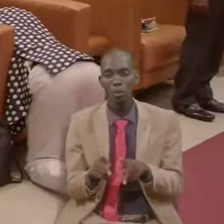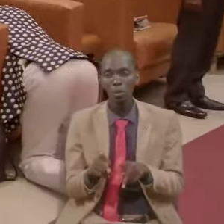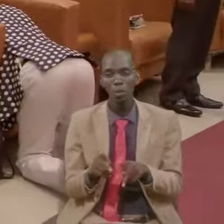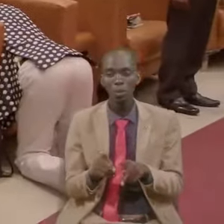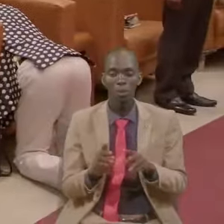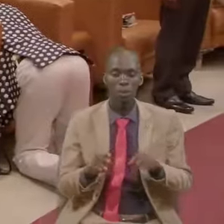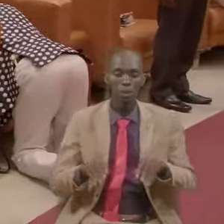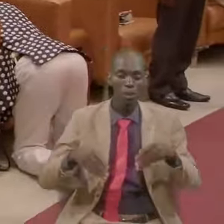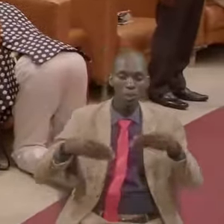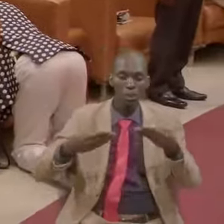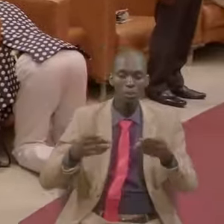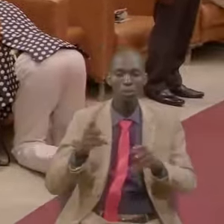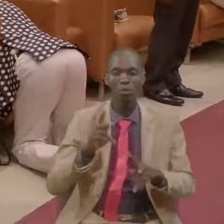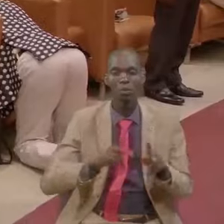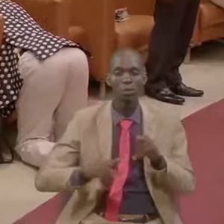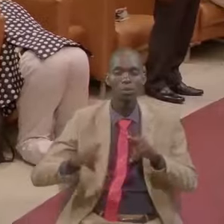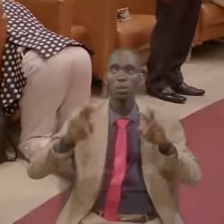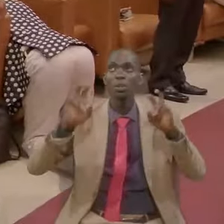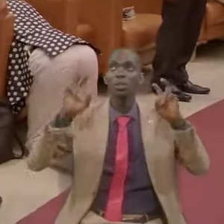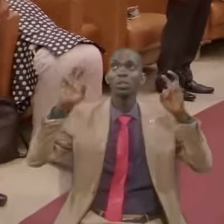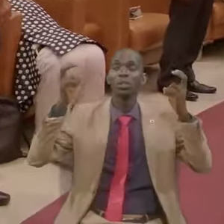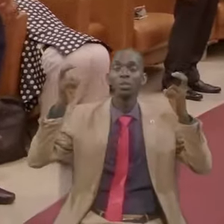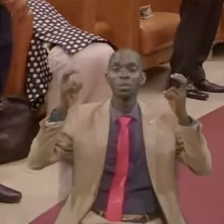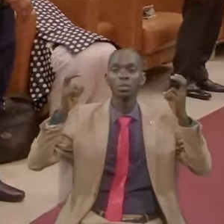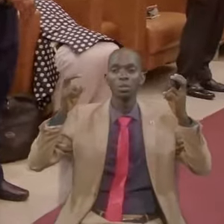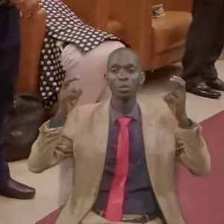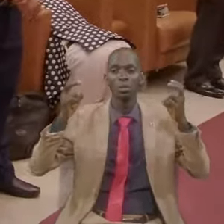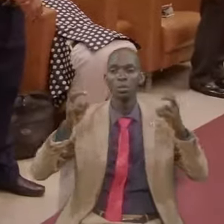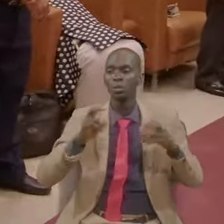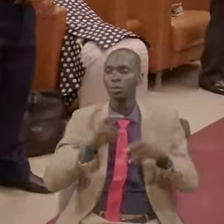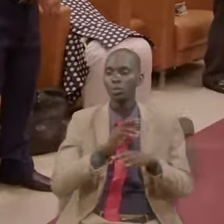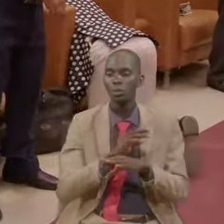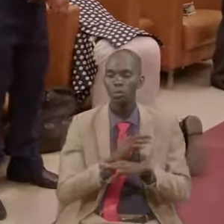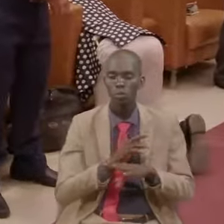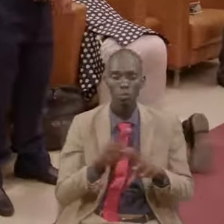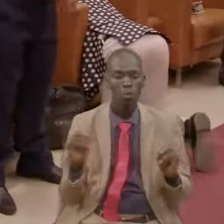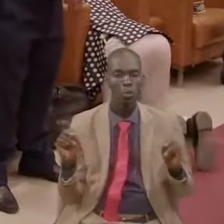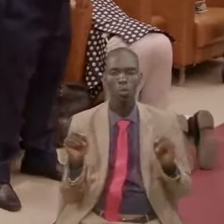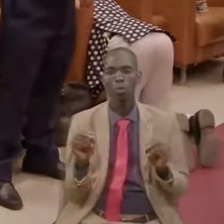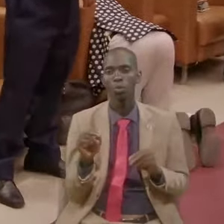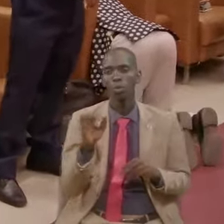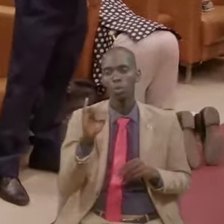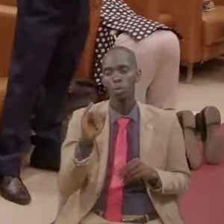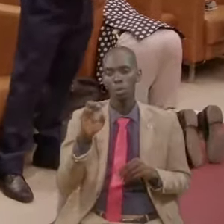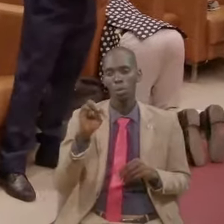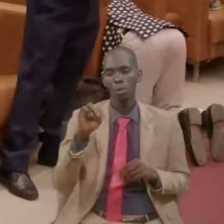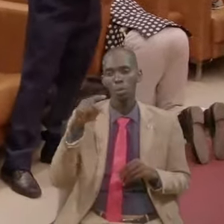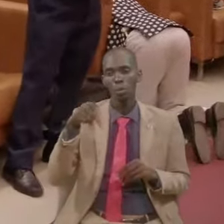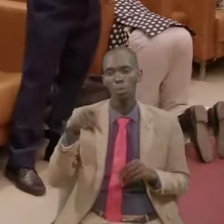giving people title. No partiality, no